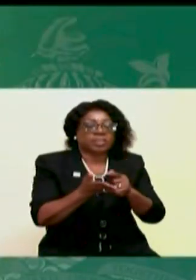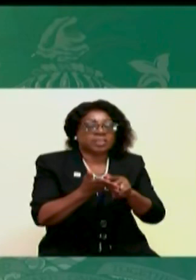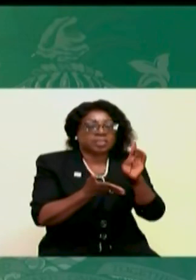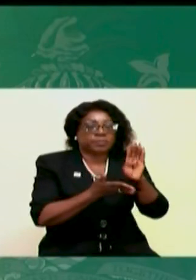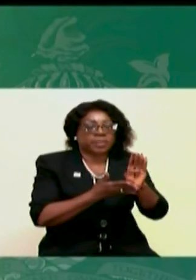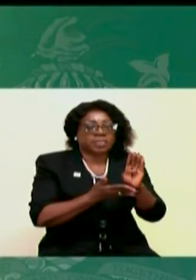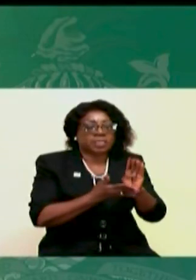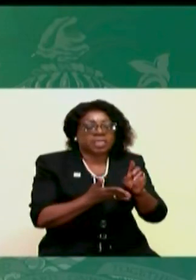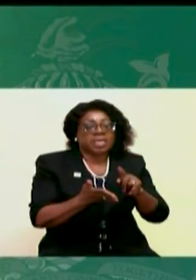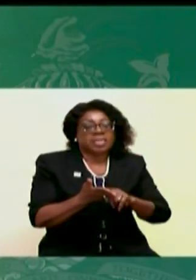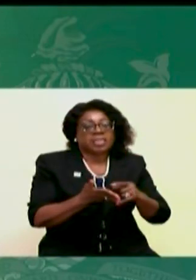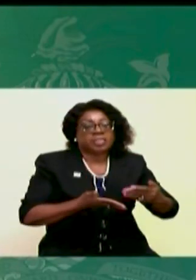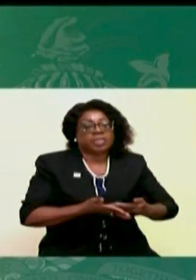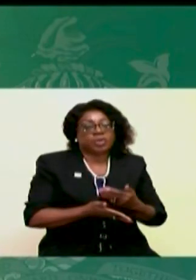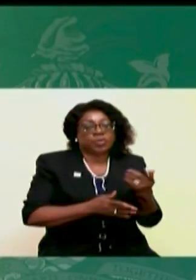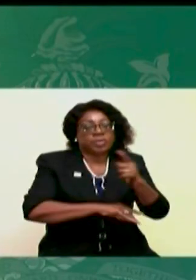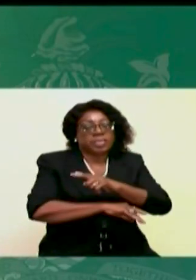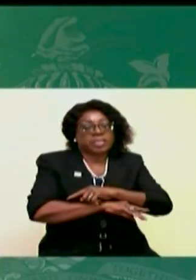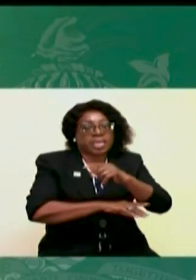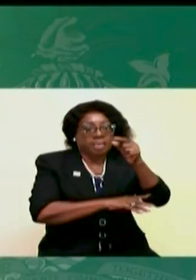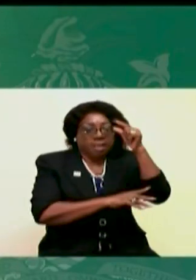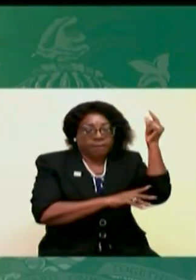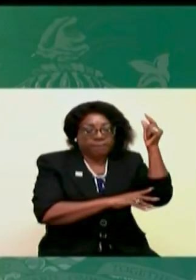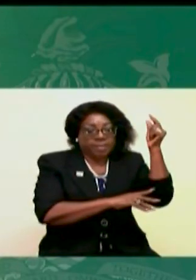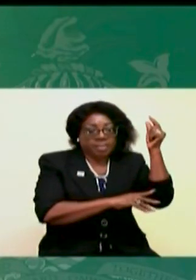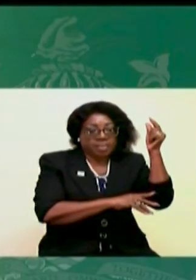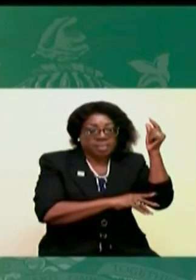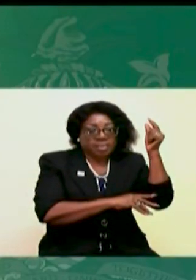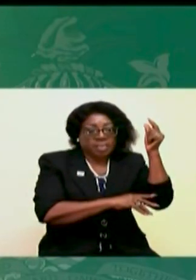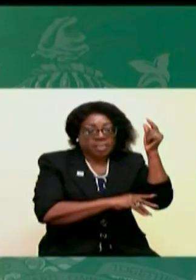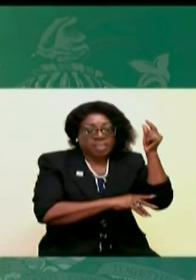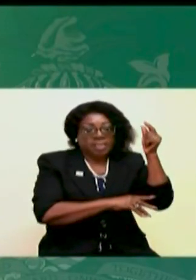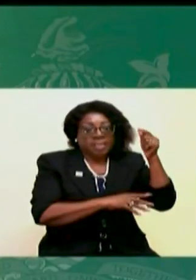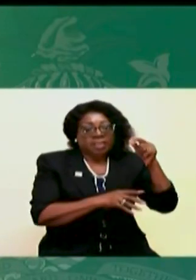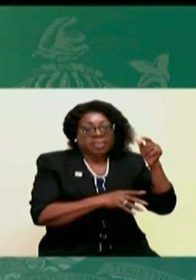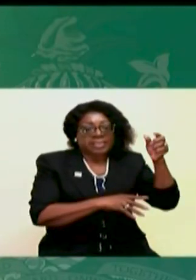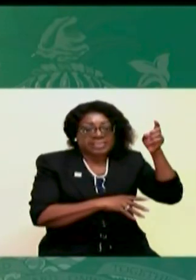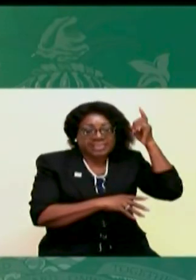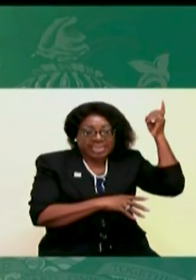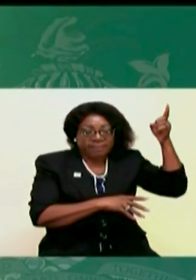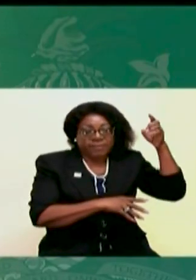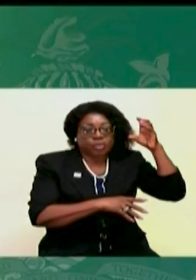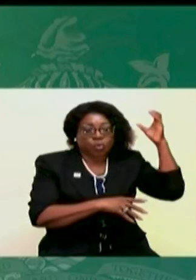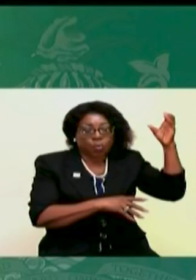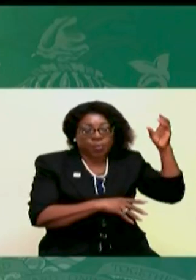Day government, this Davis Cooper administration.